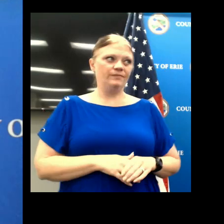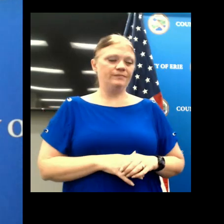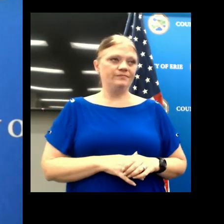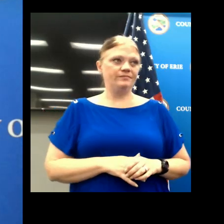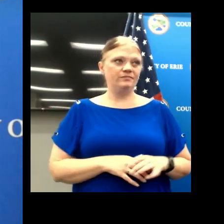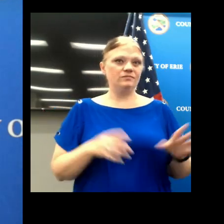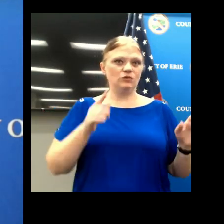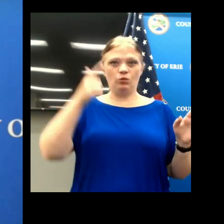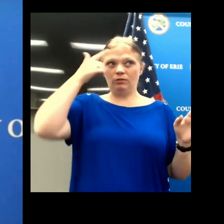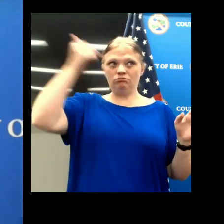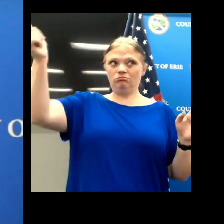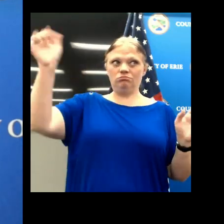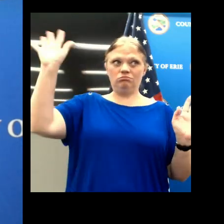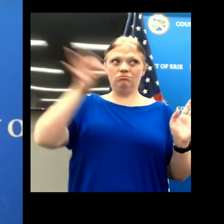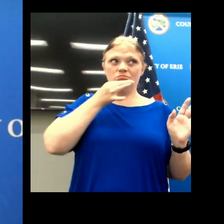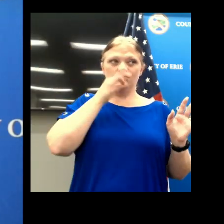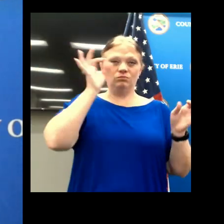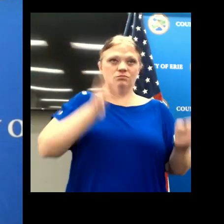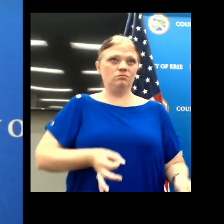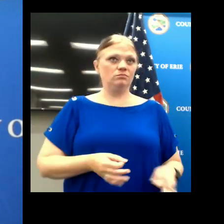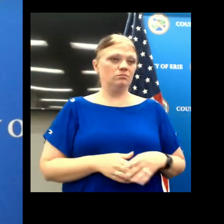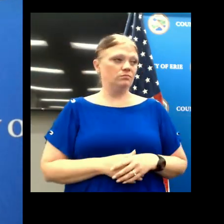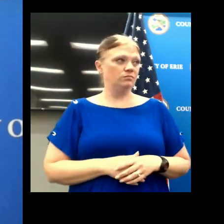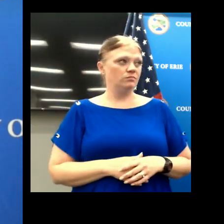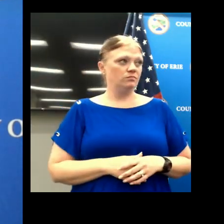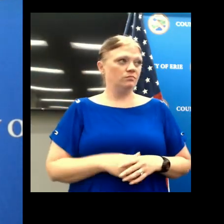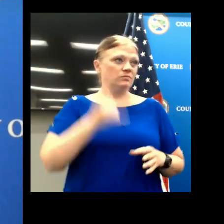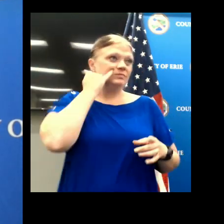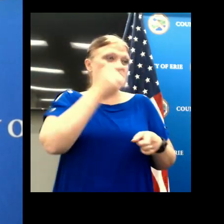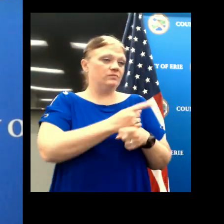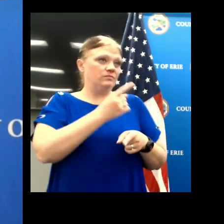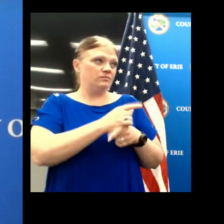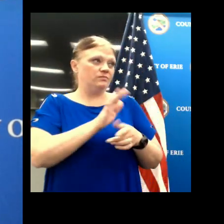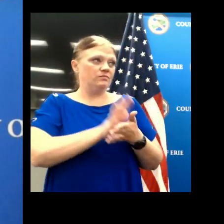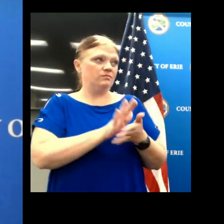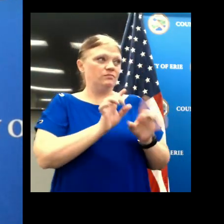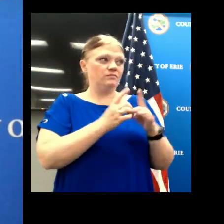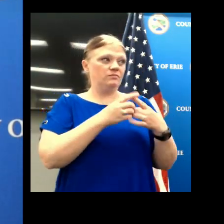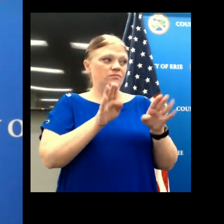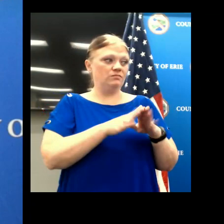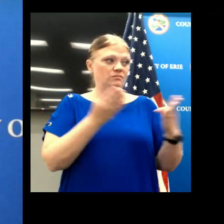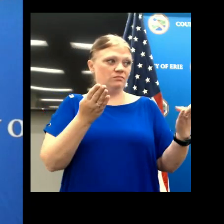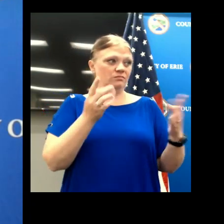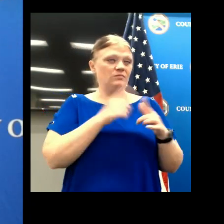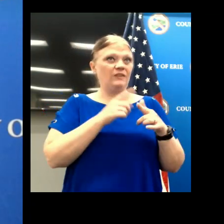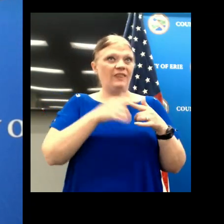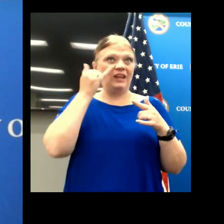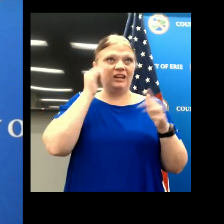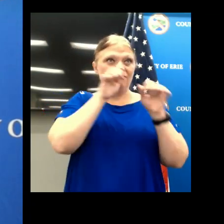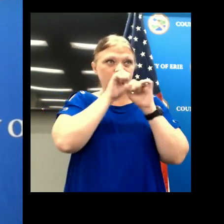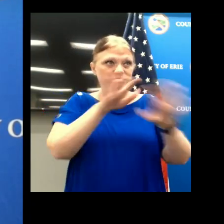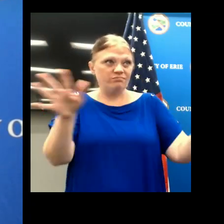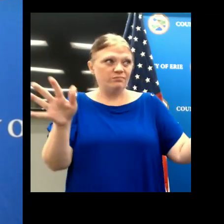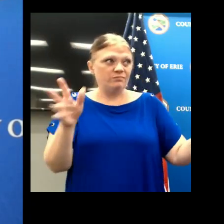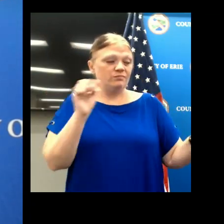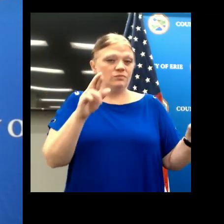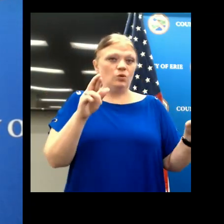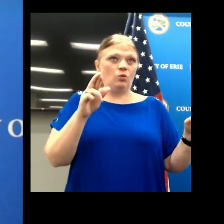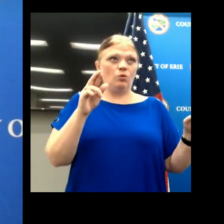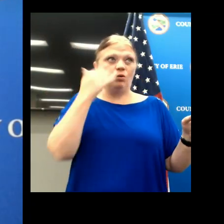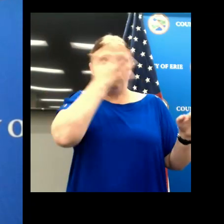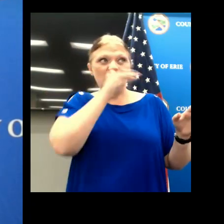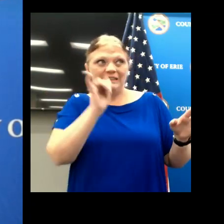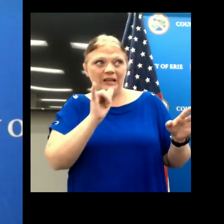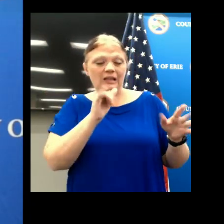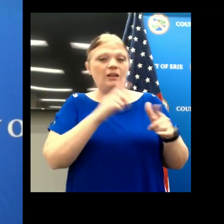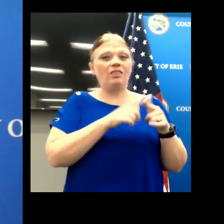we would leave it up to the experts to determine if it's appropriate for a school district to open. And then if there is an outbreak, or appears to be an outbreak, we'll